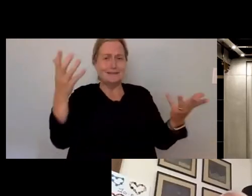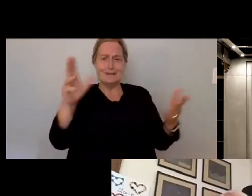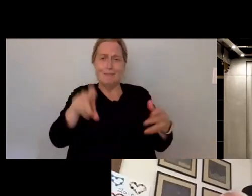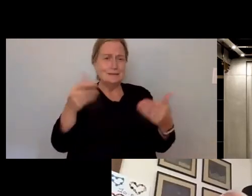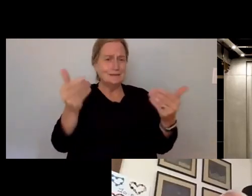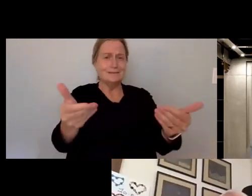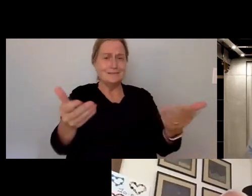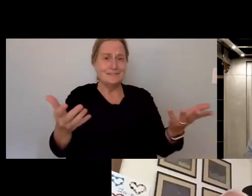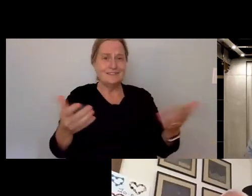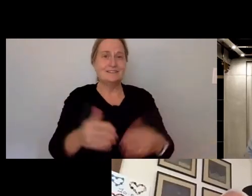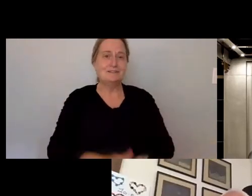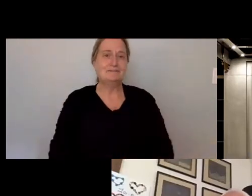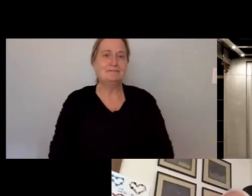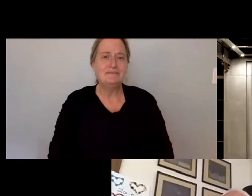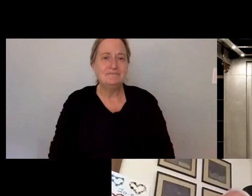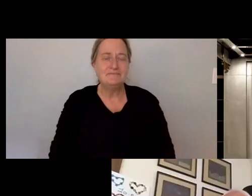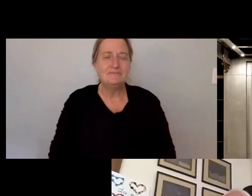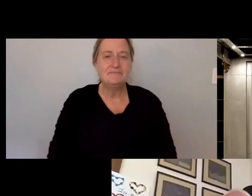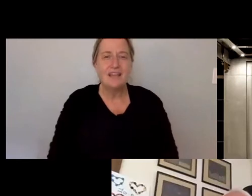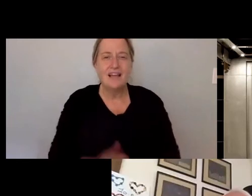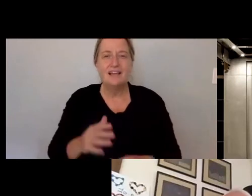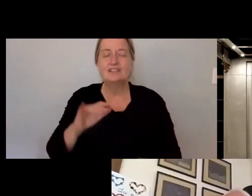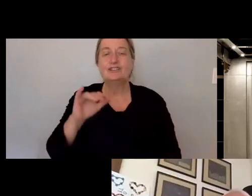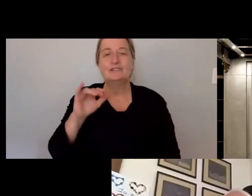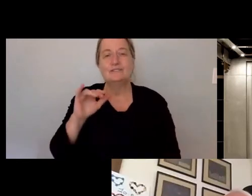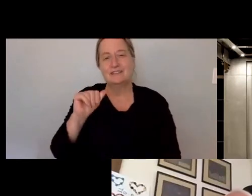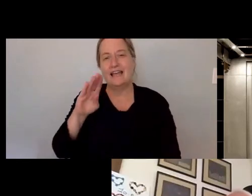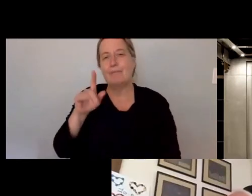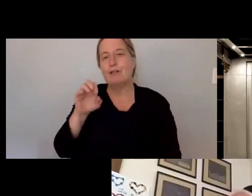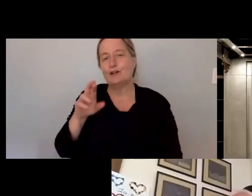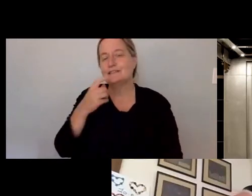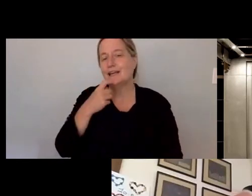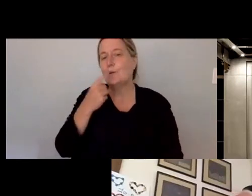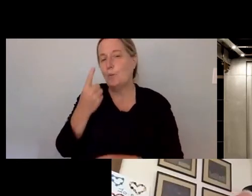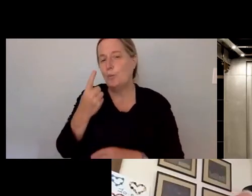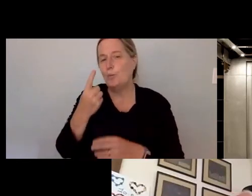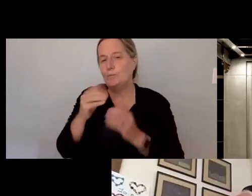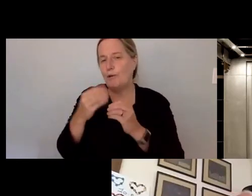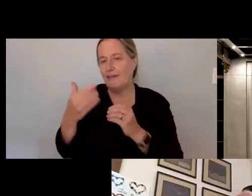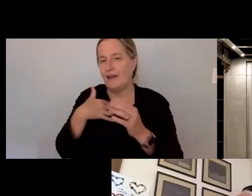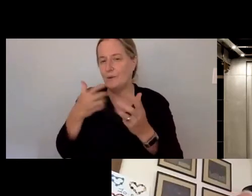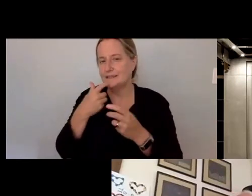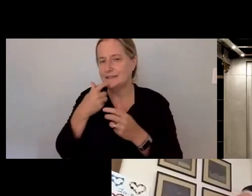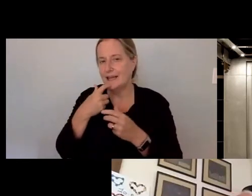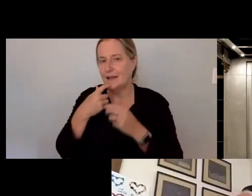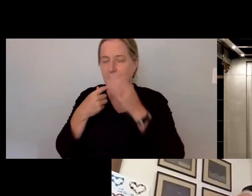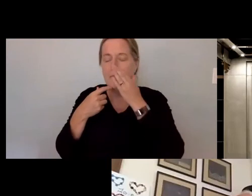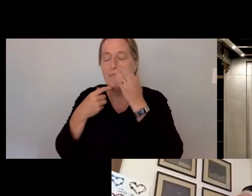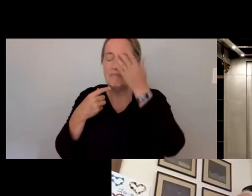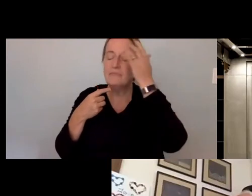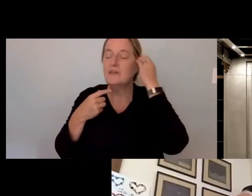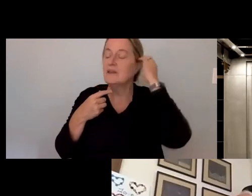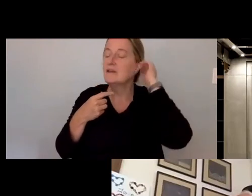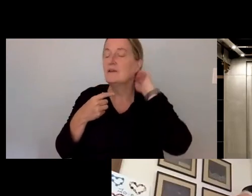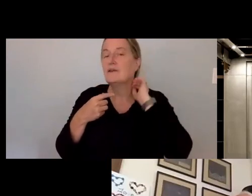else, if I can, Avery, just a short thing to follow up. And John was just really eloquent with his comments. And we had a hearing about this, and